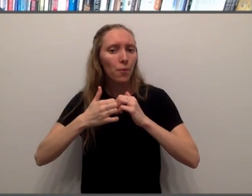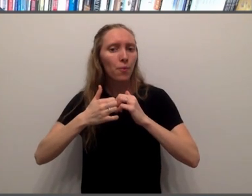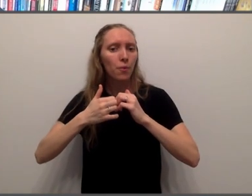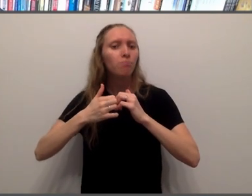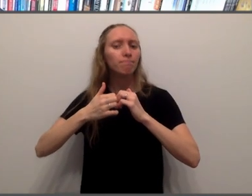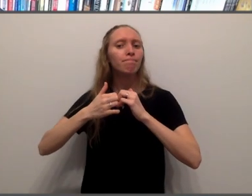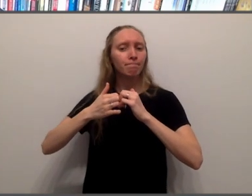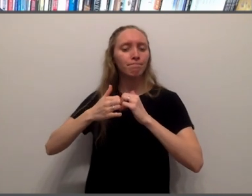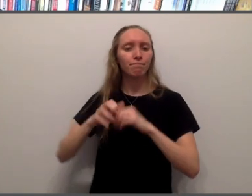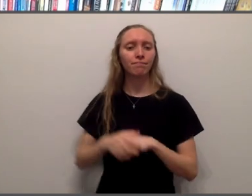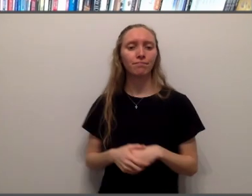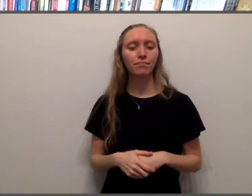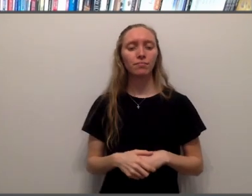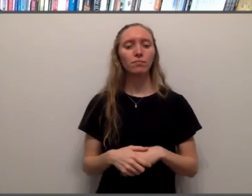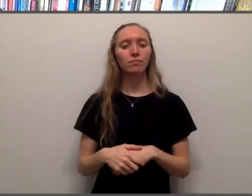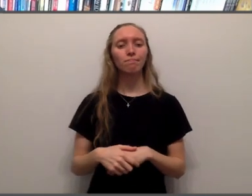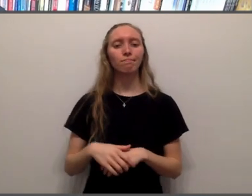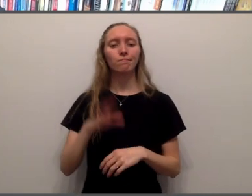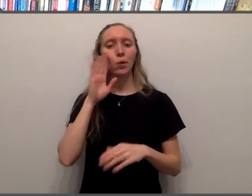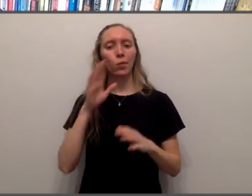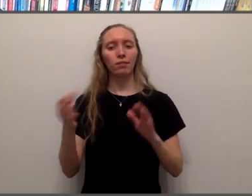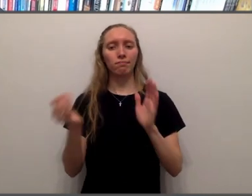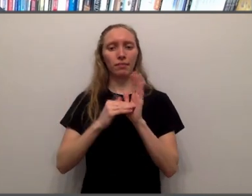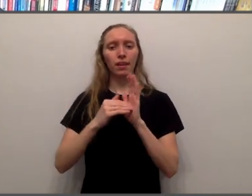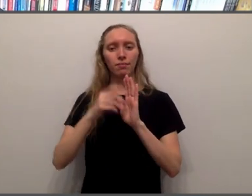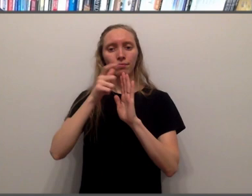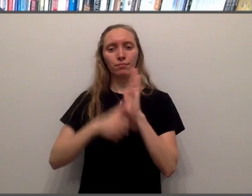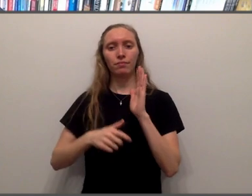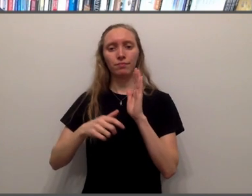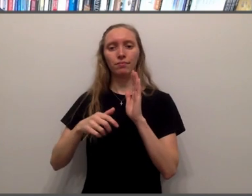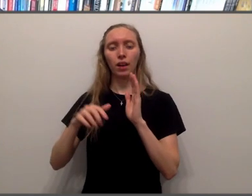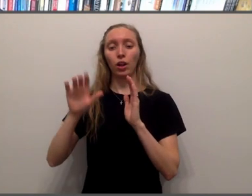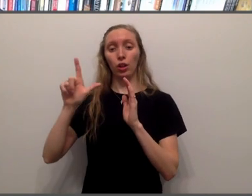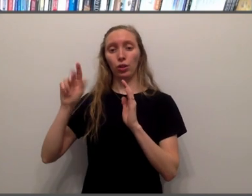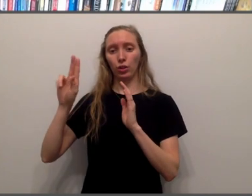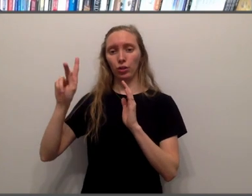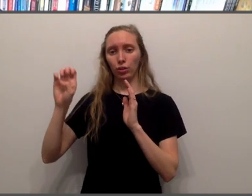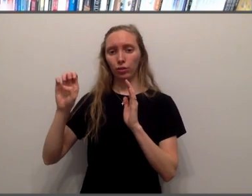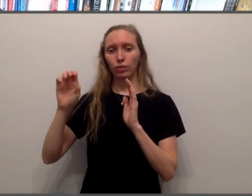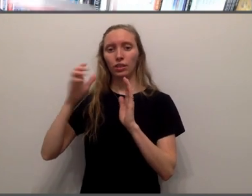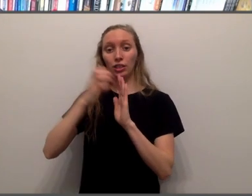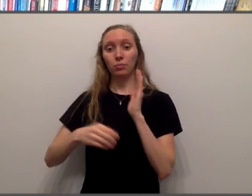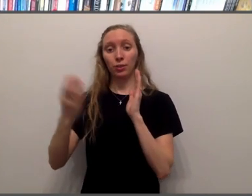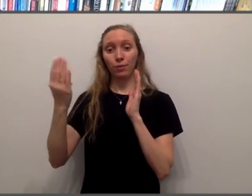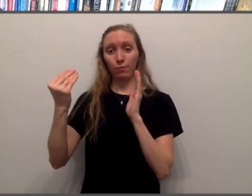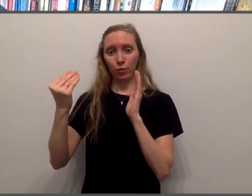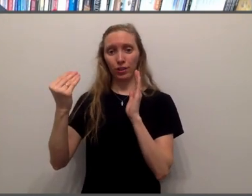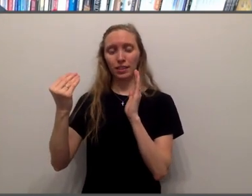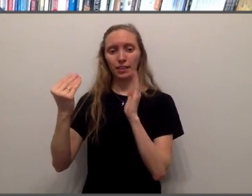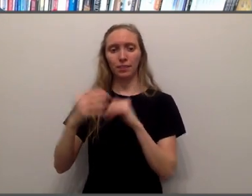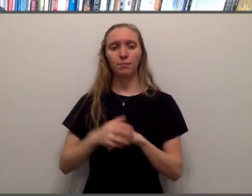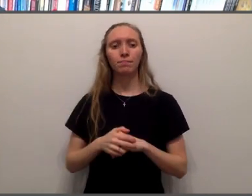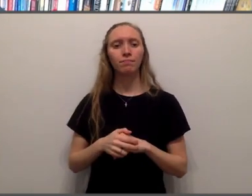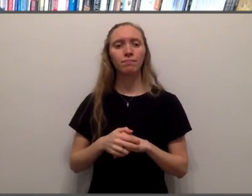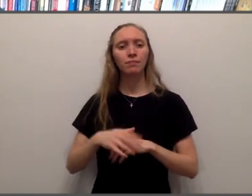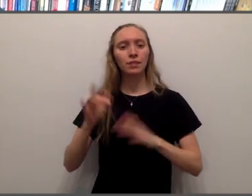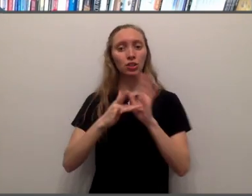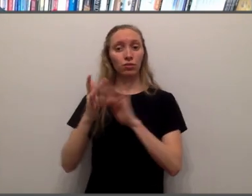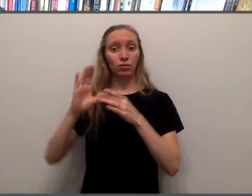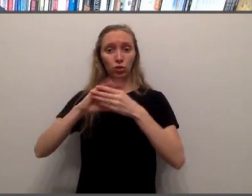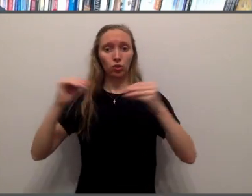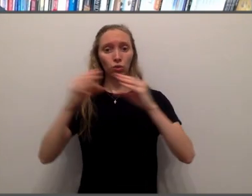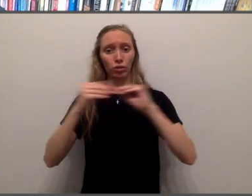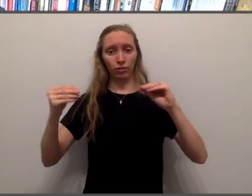chapter 14, because Jesus also tells a story about a banquet while he's at a banquet, a feast that is put